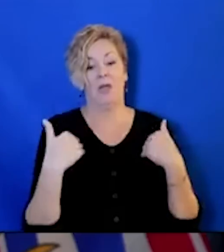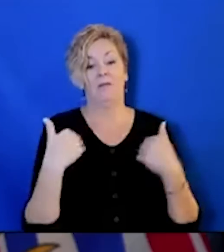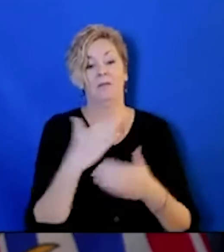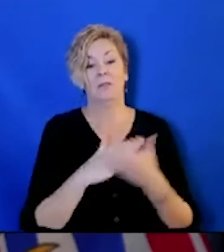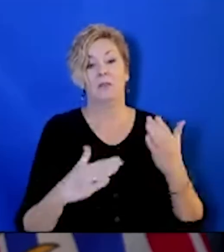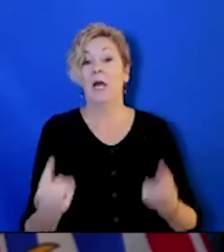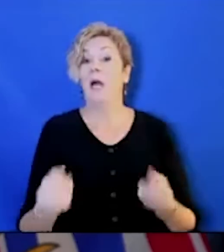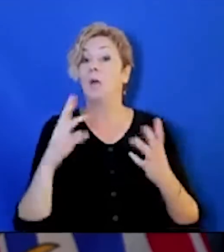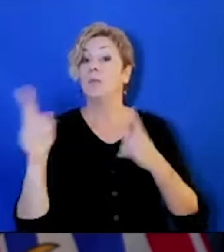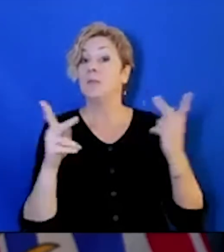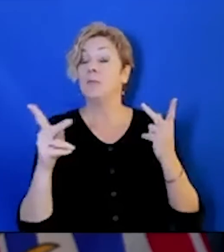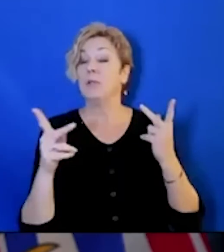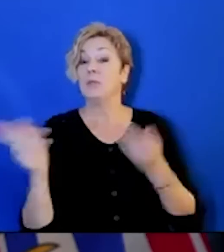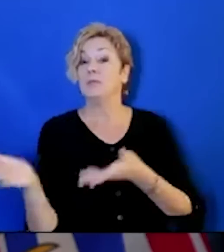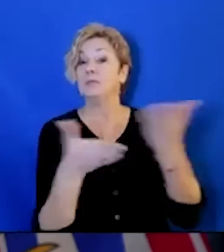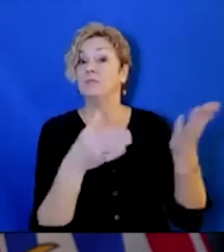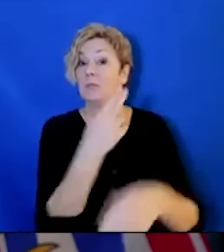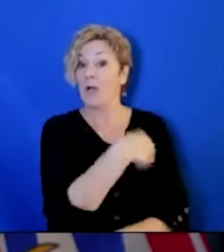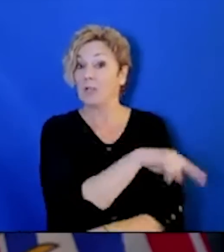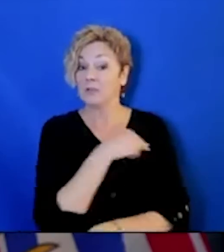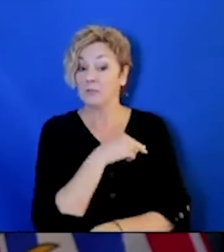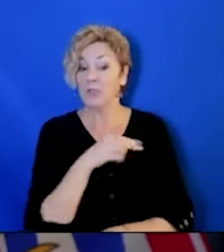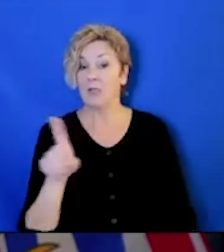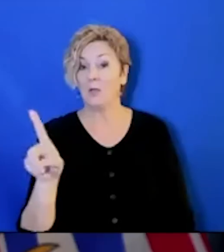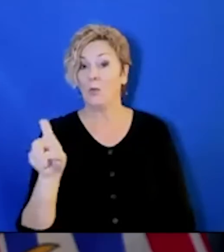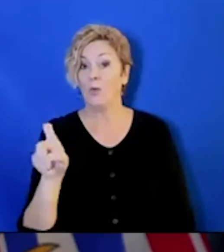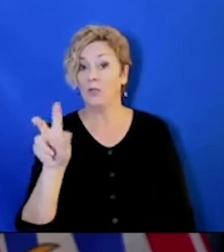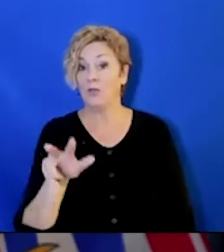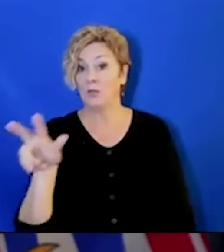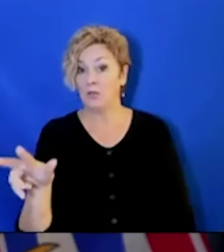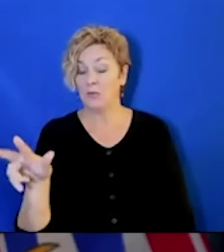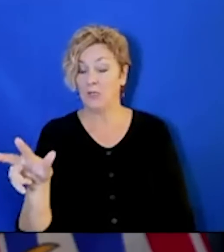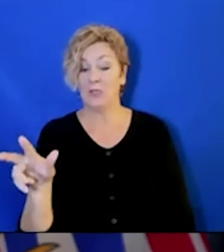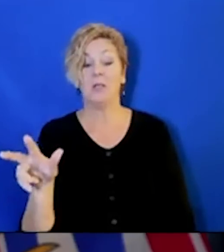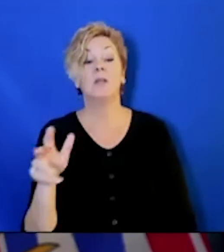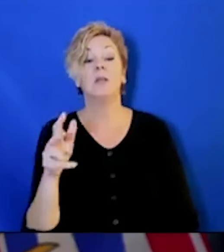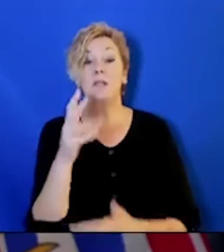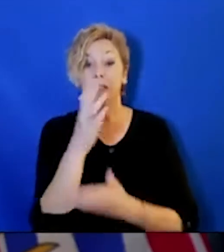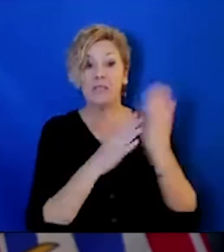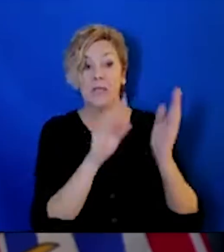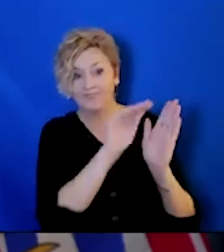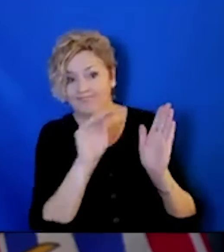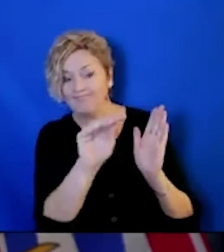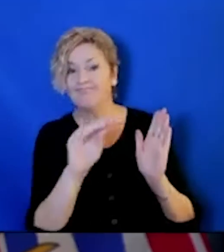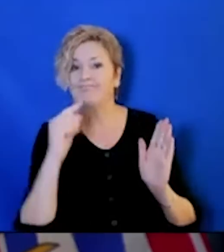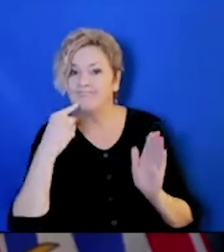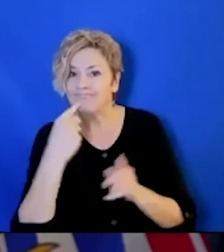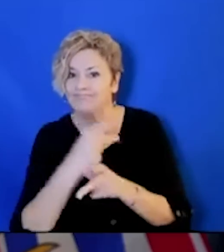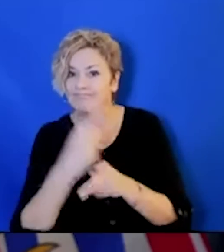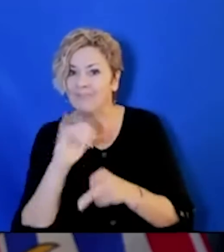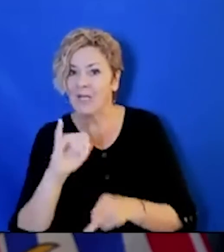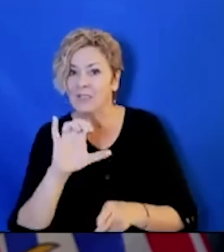133 people in hospital with COVID-19, 43 of whom are in critical care or ICU. Sadly, we